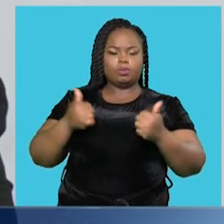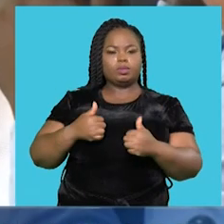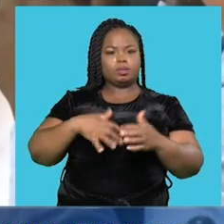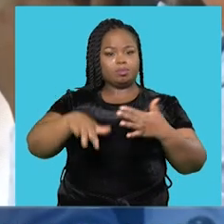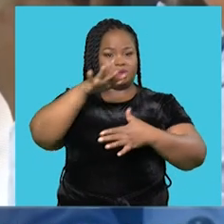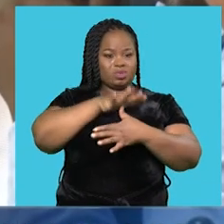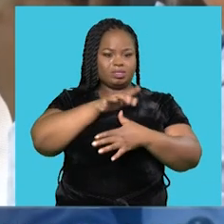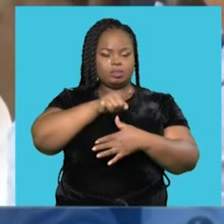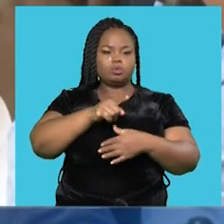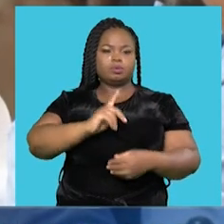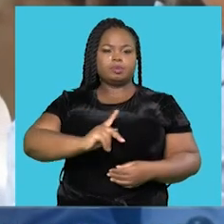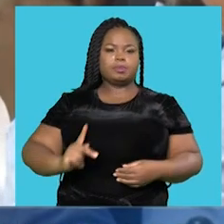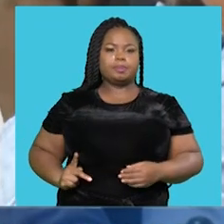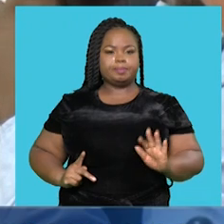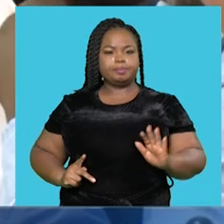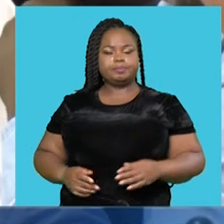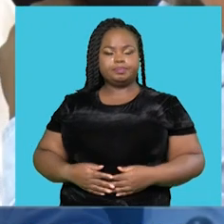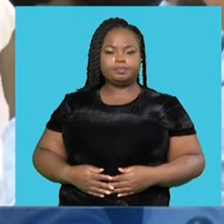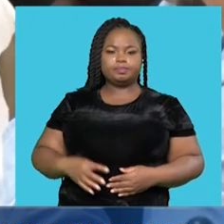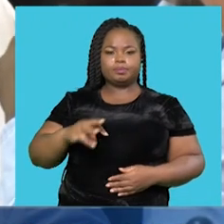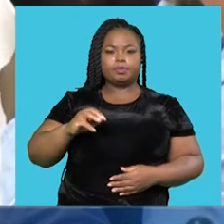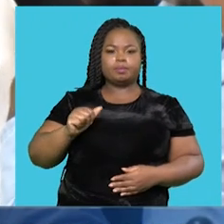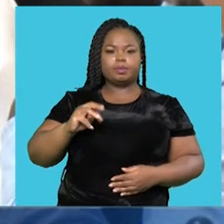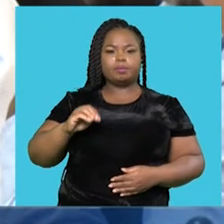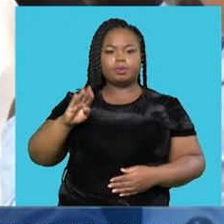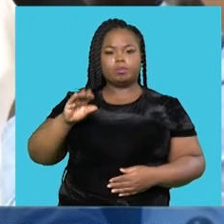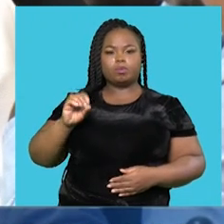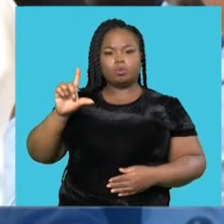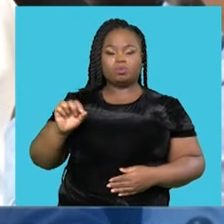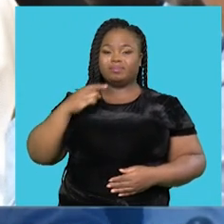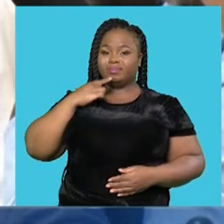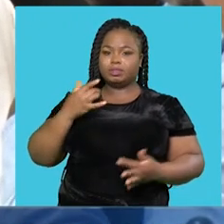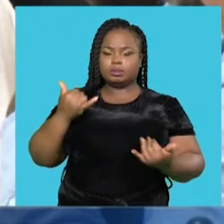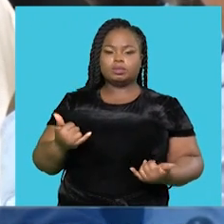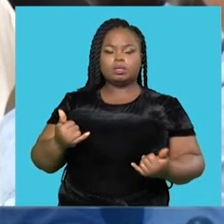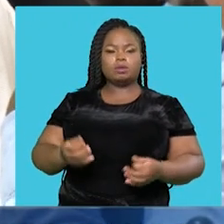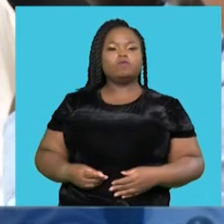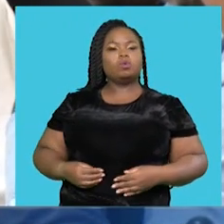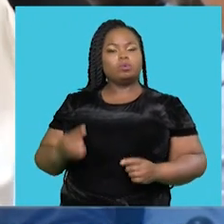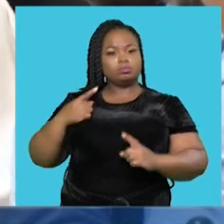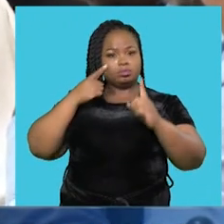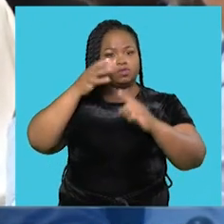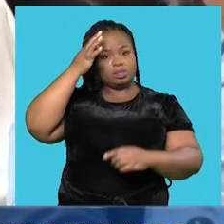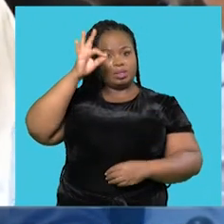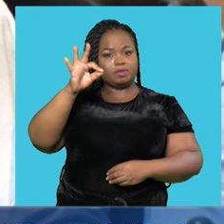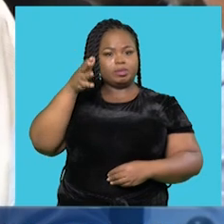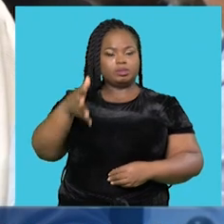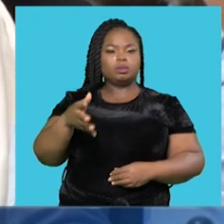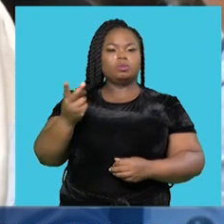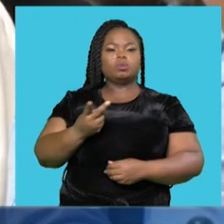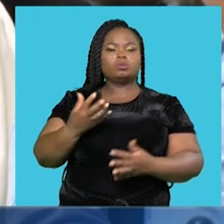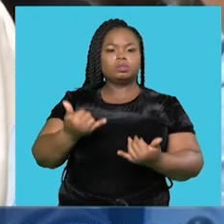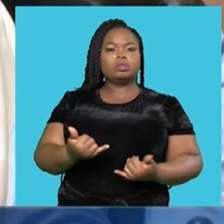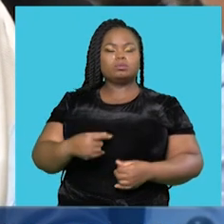priorities of the Premier. Mamabolo o boletse gore le ga tsamaiso ya botshelela ya puso ka tlasa tikologo e